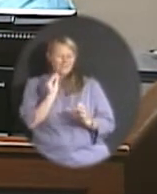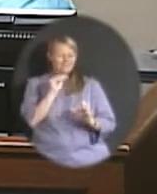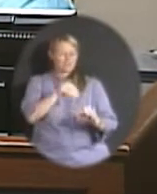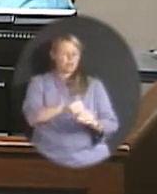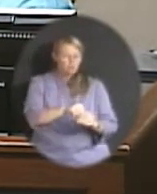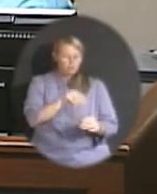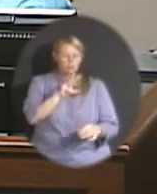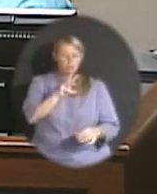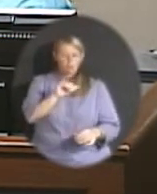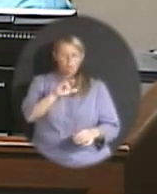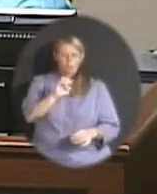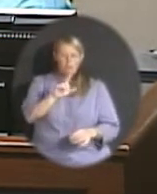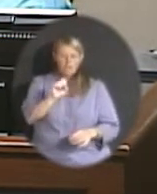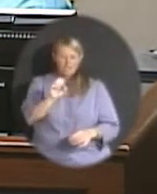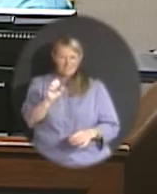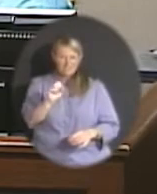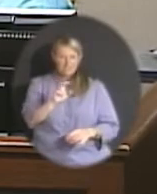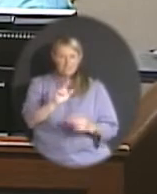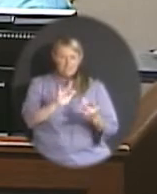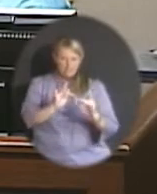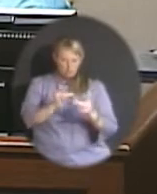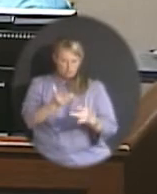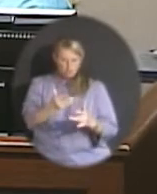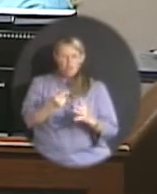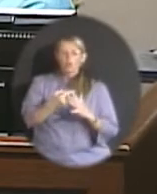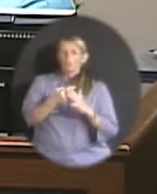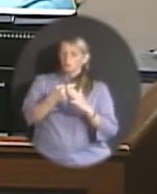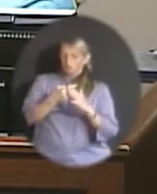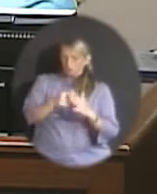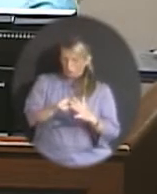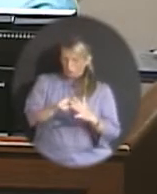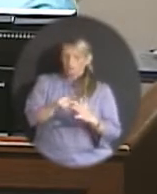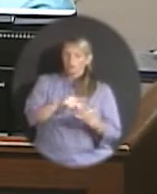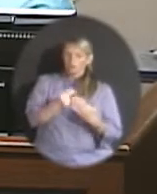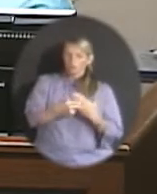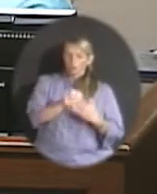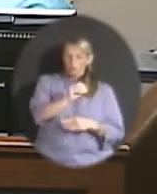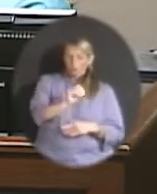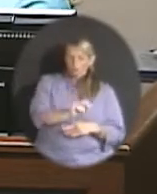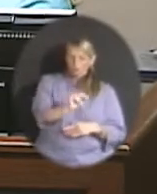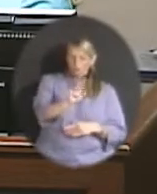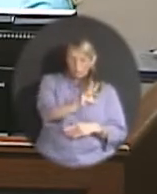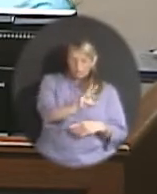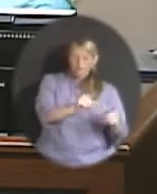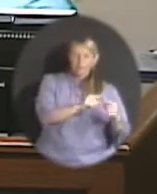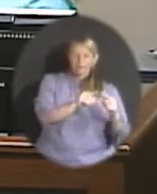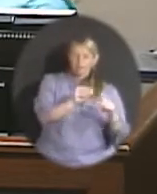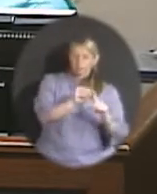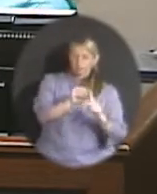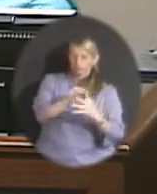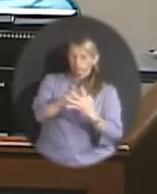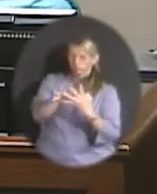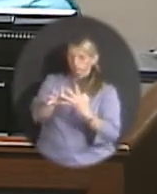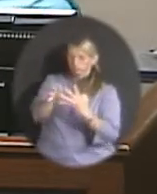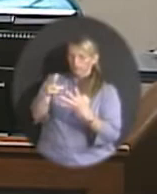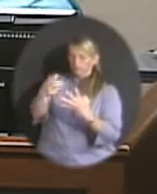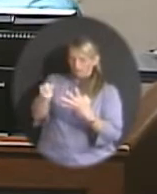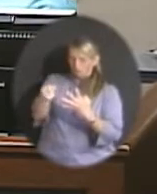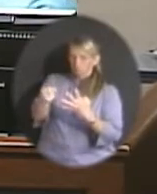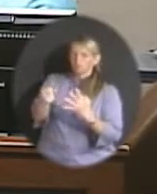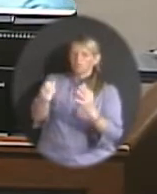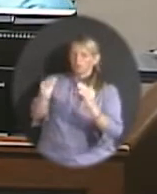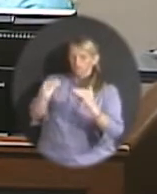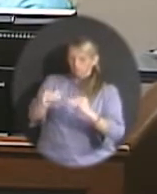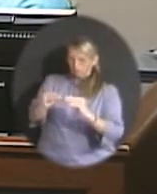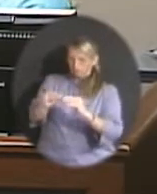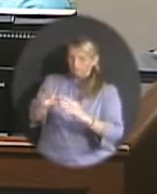begin with. We started with that pilot at Olathe Northwest, moved out to the next 3 high schools, then down to the middle schools and down to the elementary. So